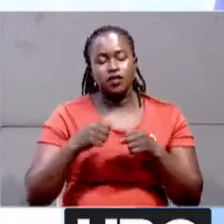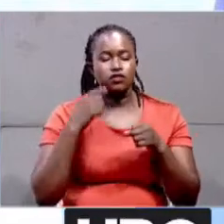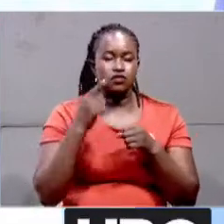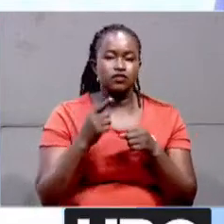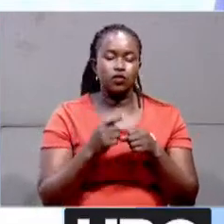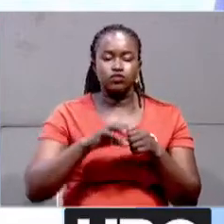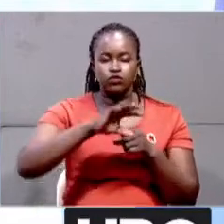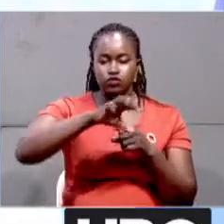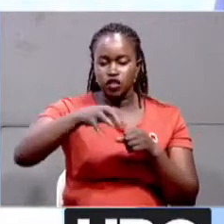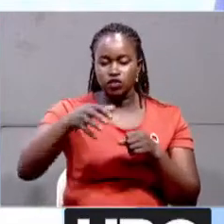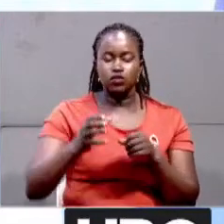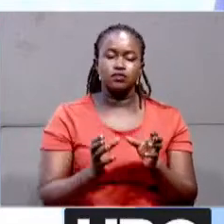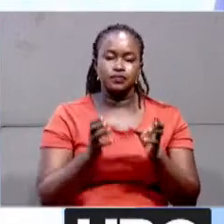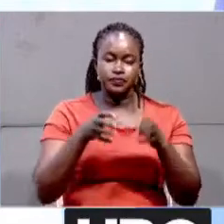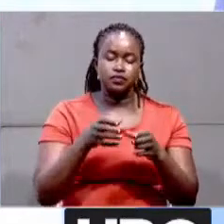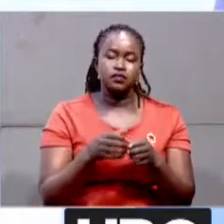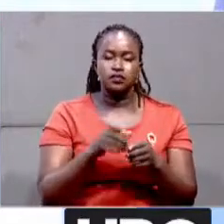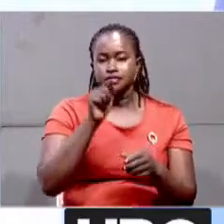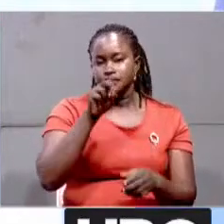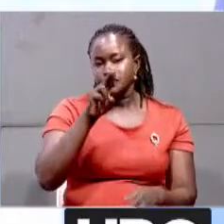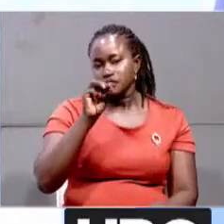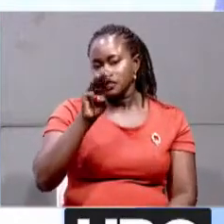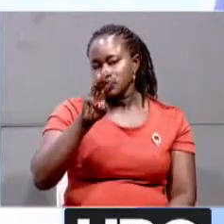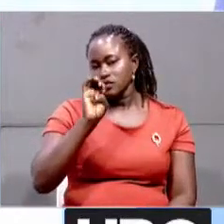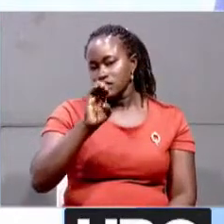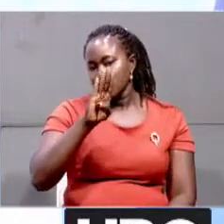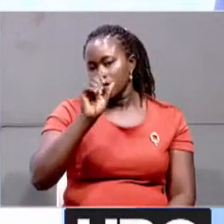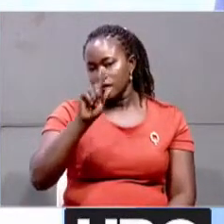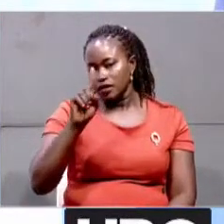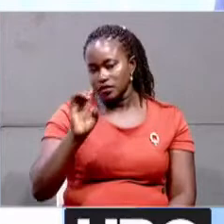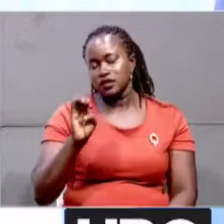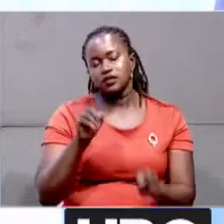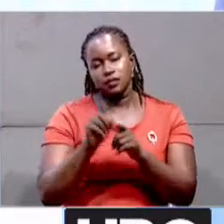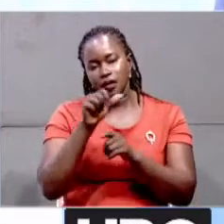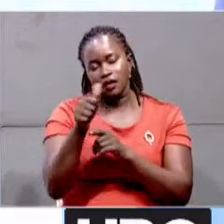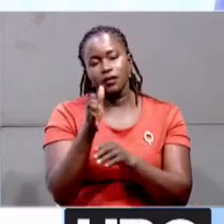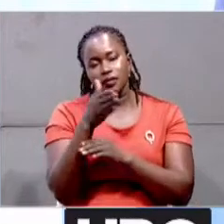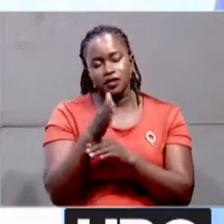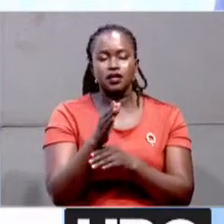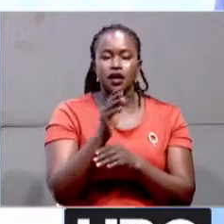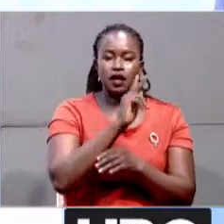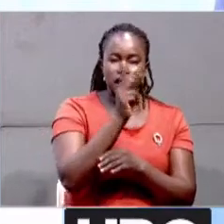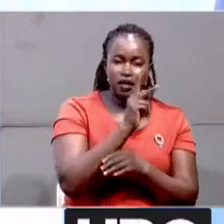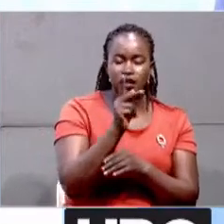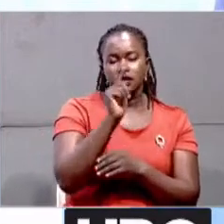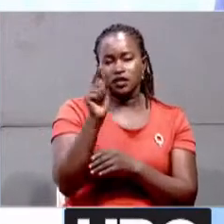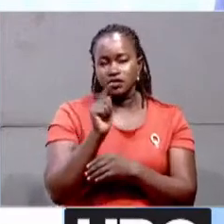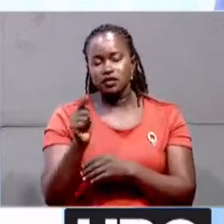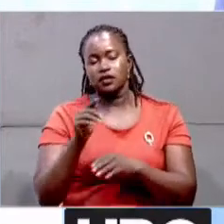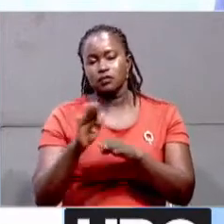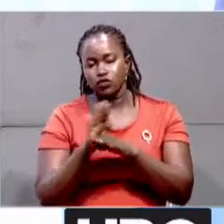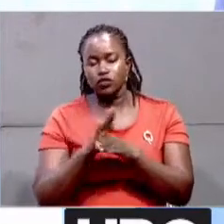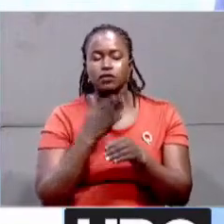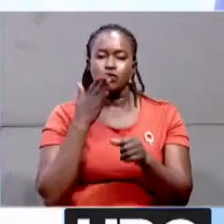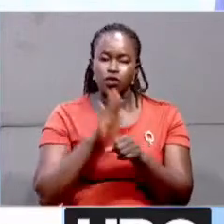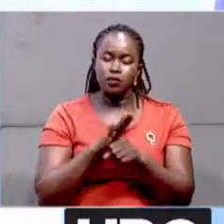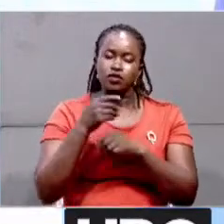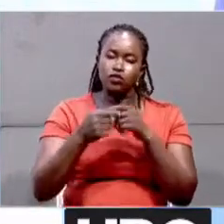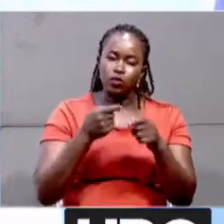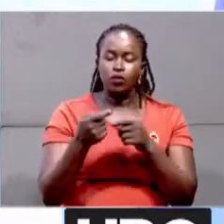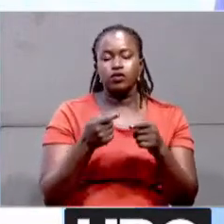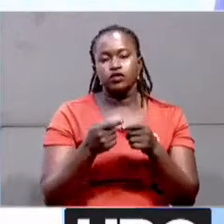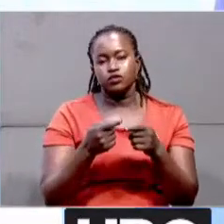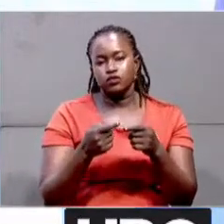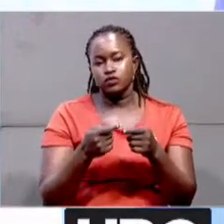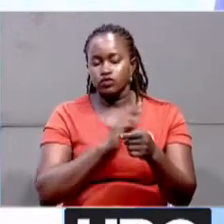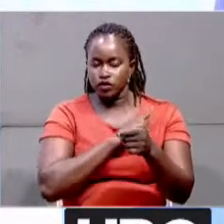the regional body. Tumwebaze and fellow ministers from Kenya, Tanzania and Burundi vowed to regulate resource